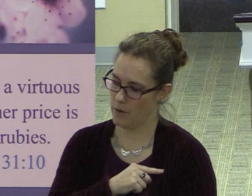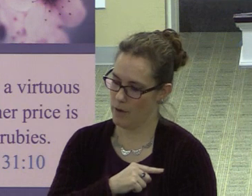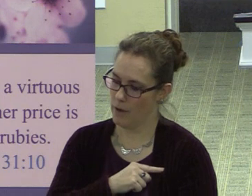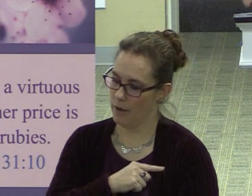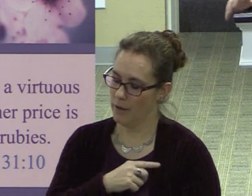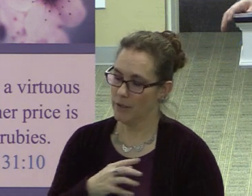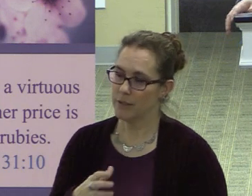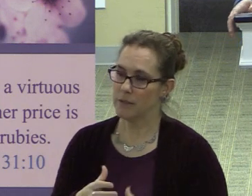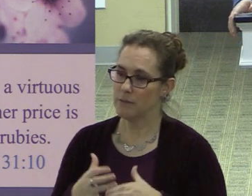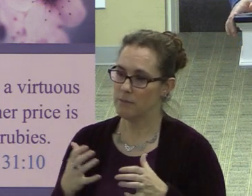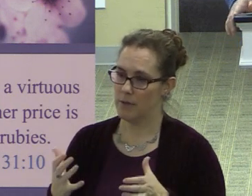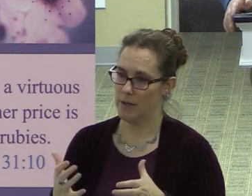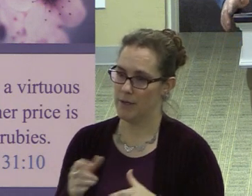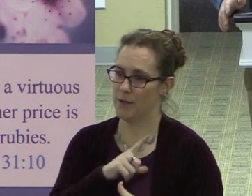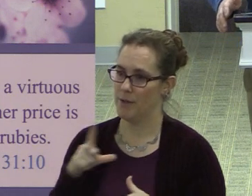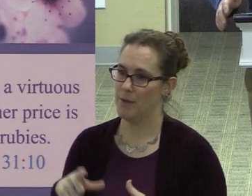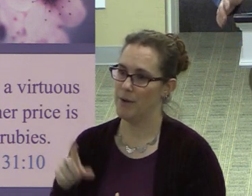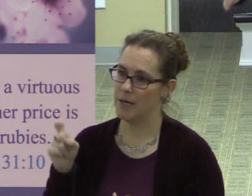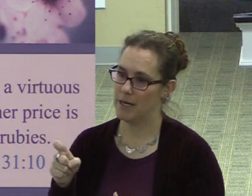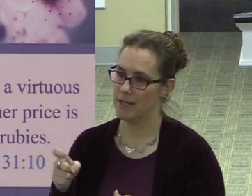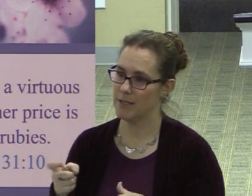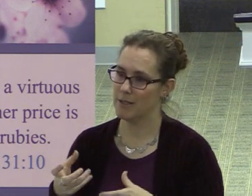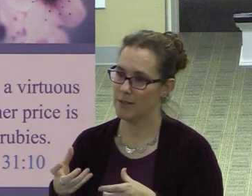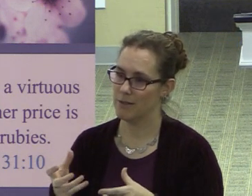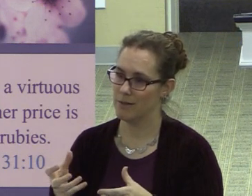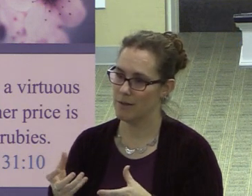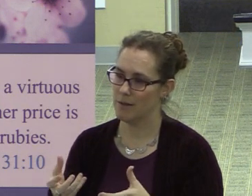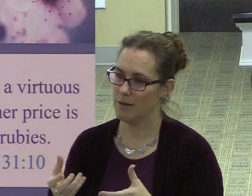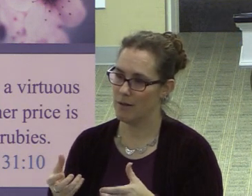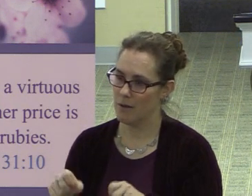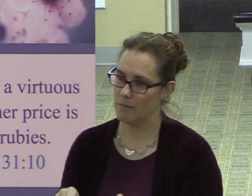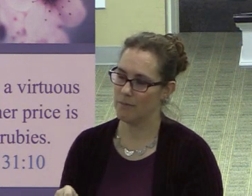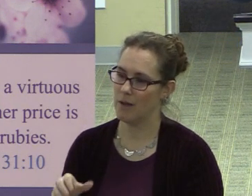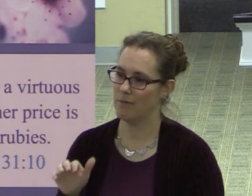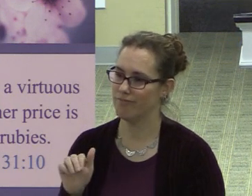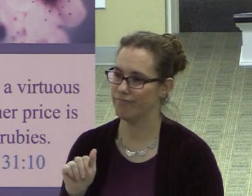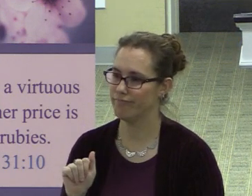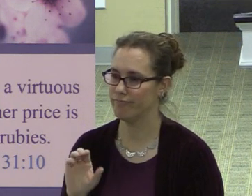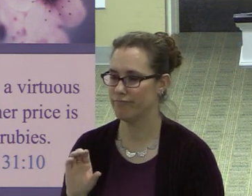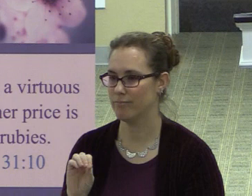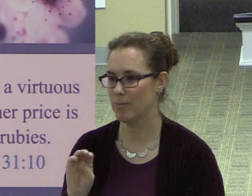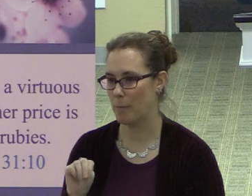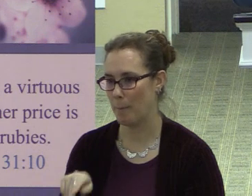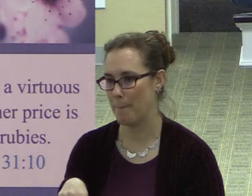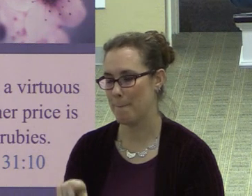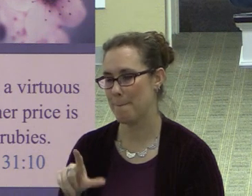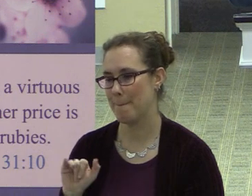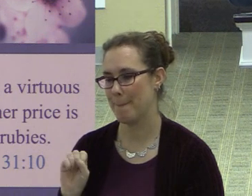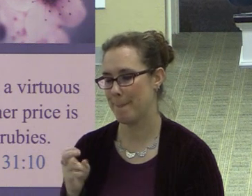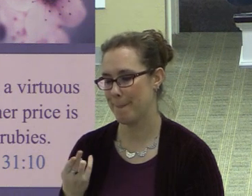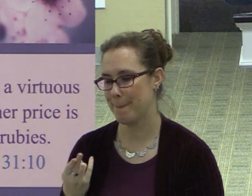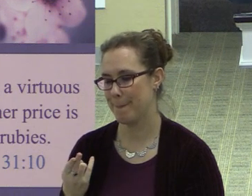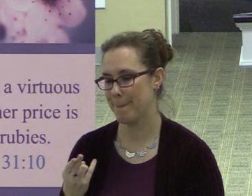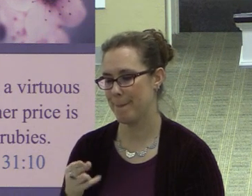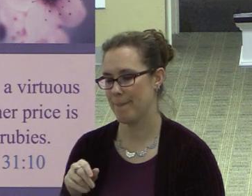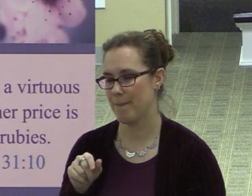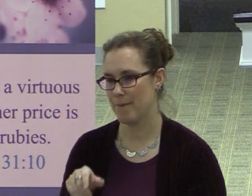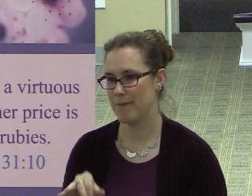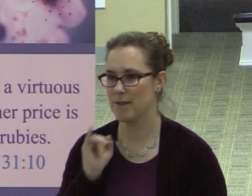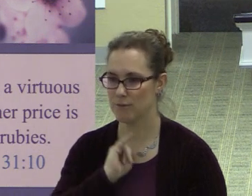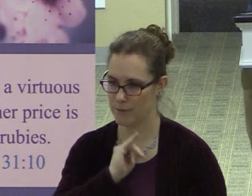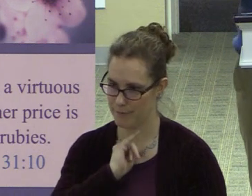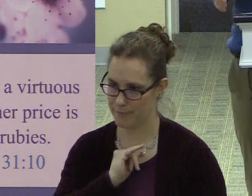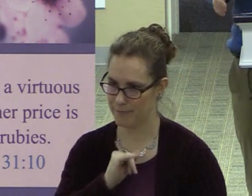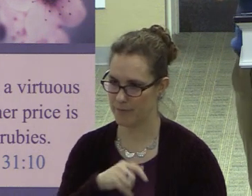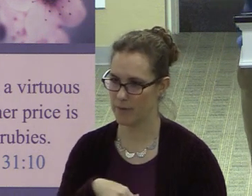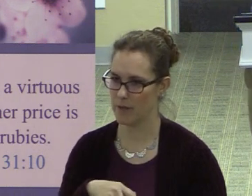There's much that the Lord needs to accomplish with this nation of 1 to 2 million people. They are his nation. Understand